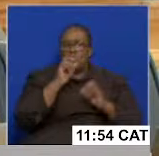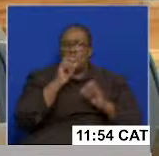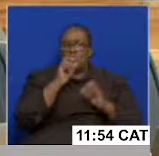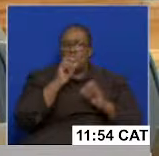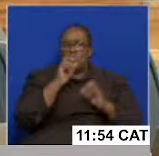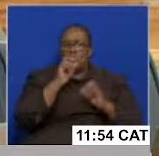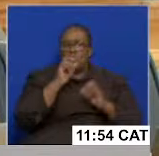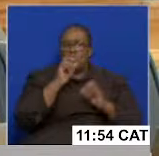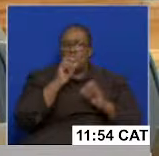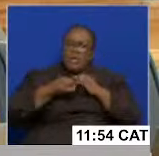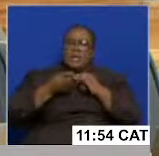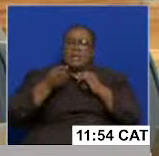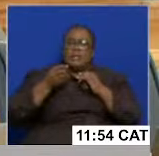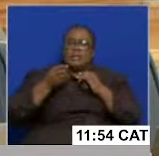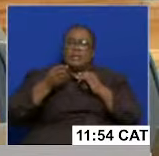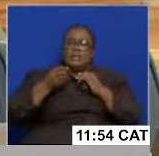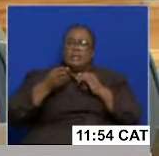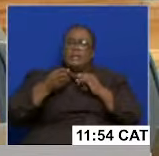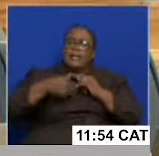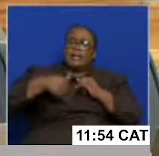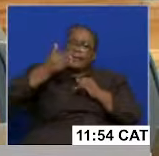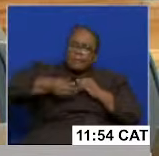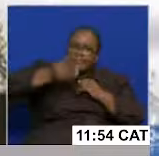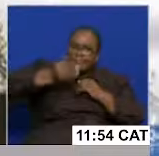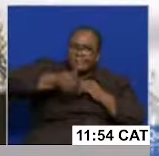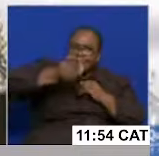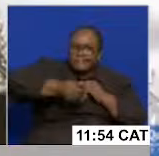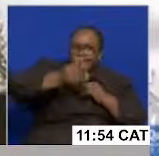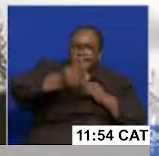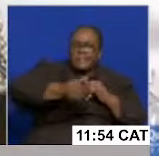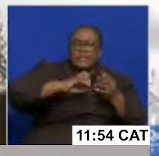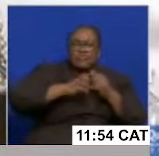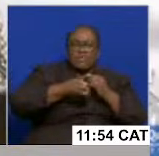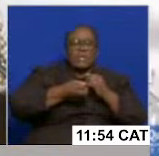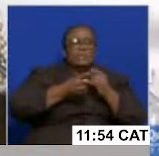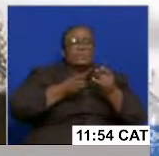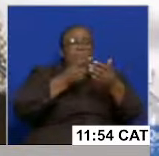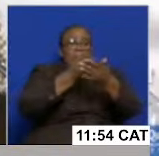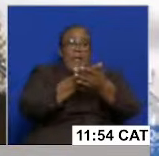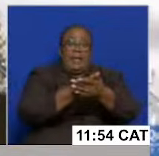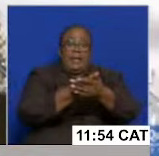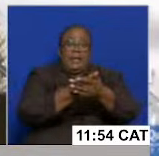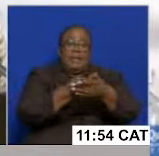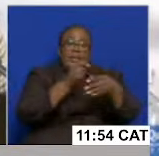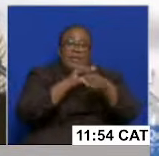the precious stones from the owner earlier that month, according to the owner?